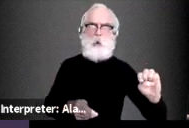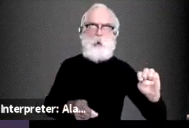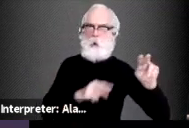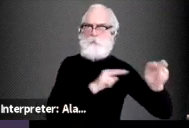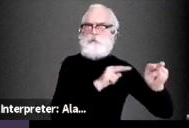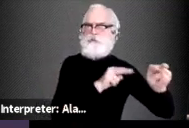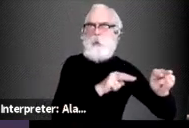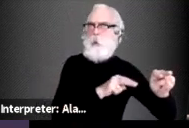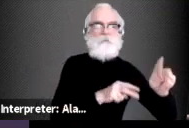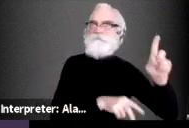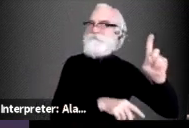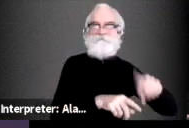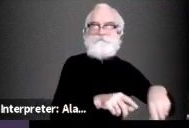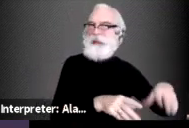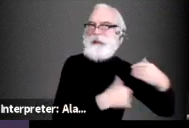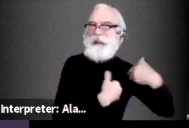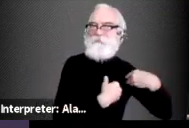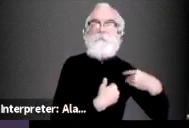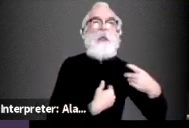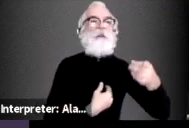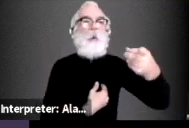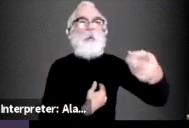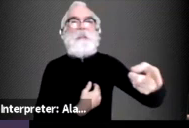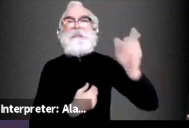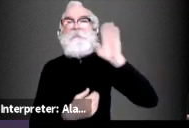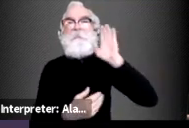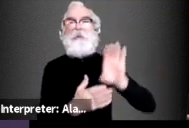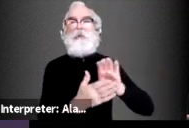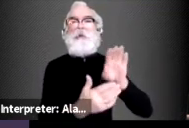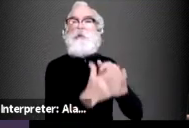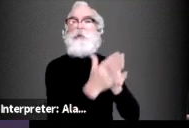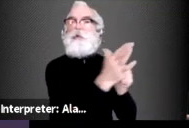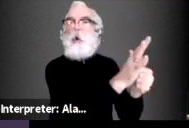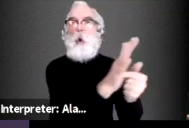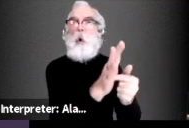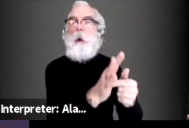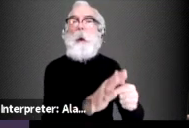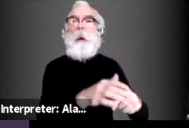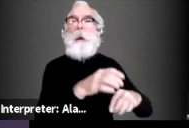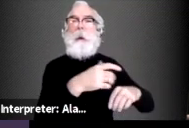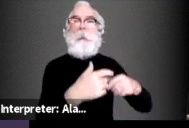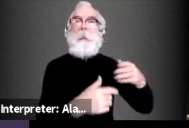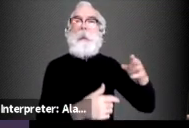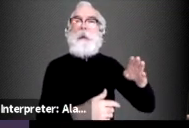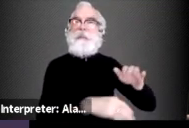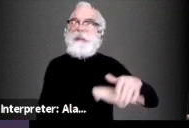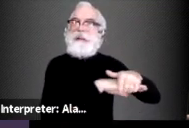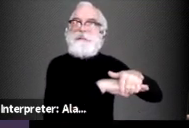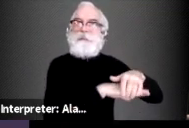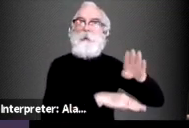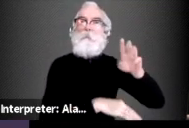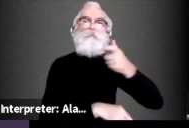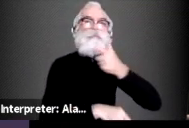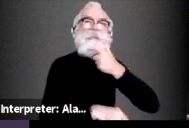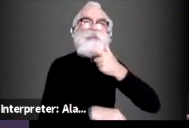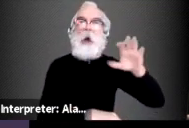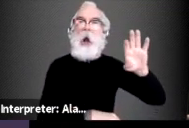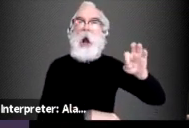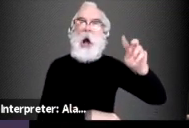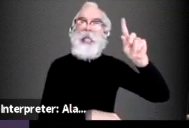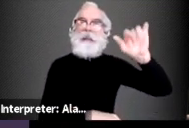British Empire, depicts the colonies and those coastal waters that Britain sought to protect, particularly